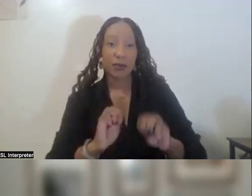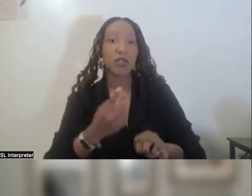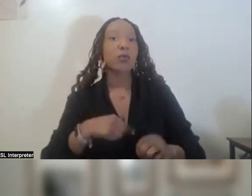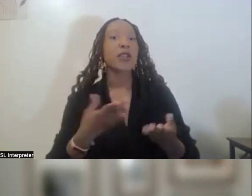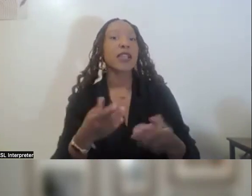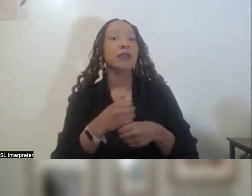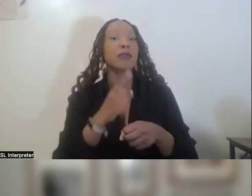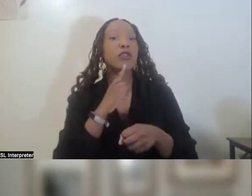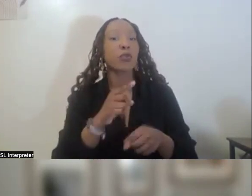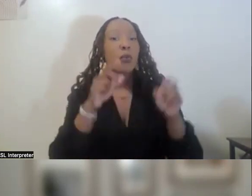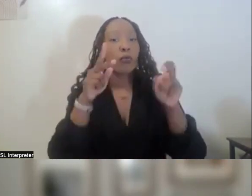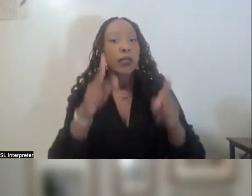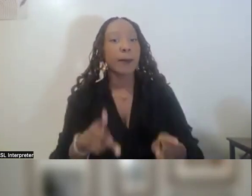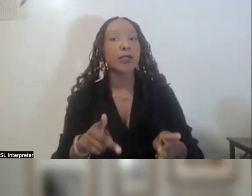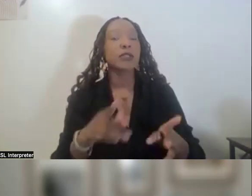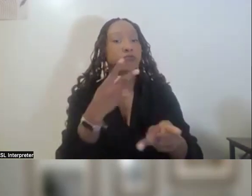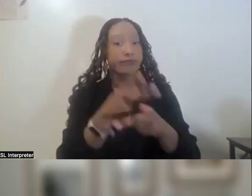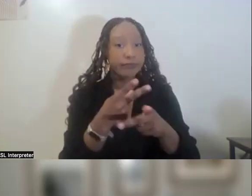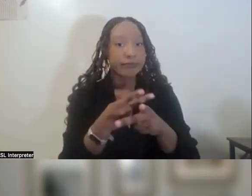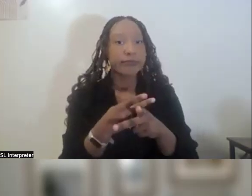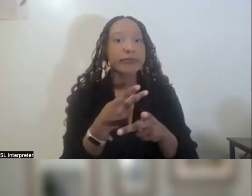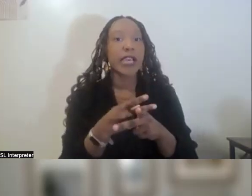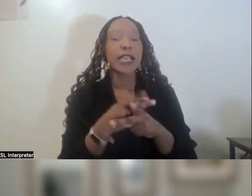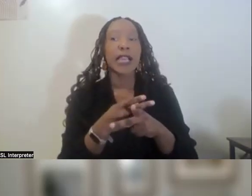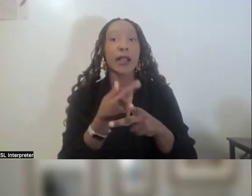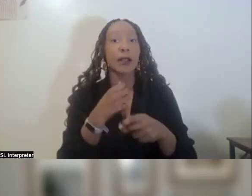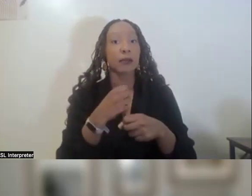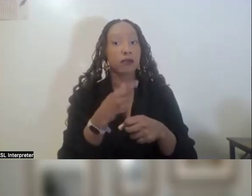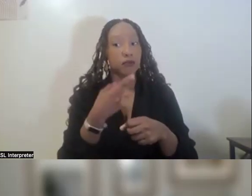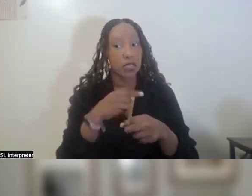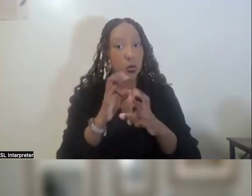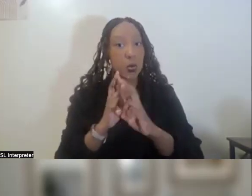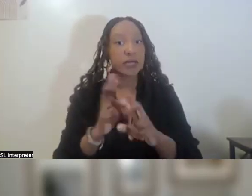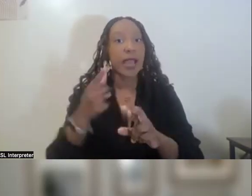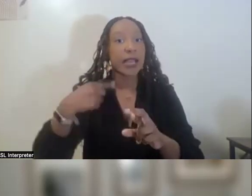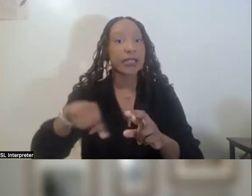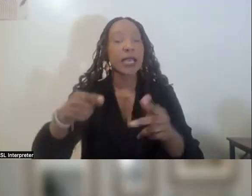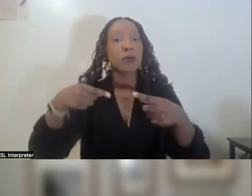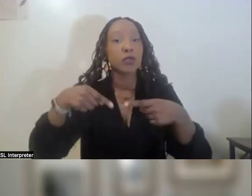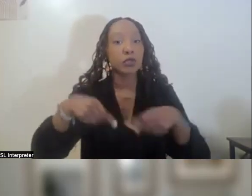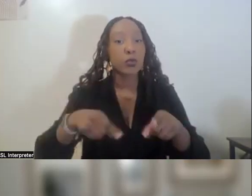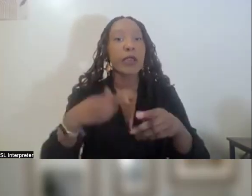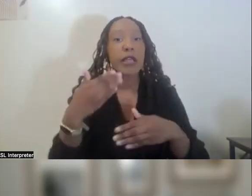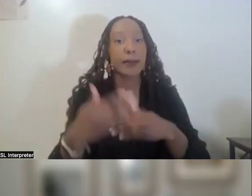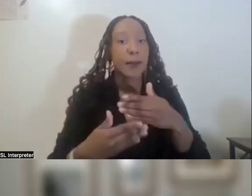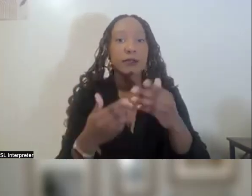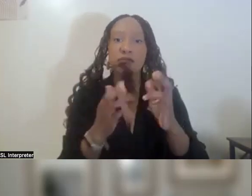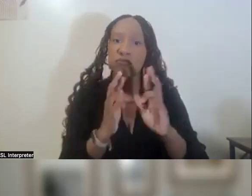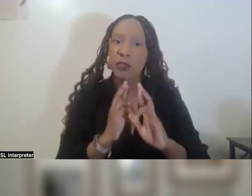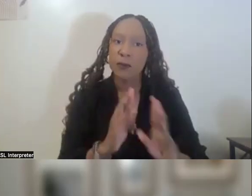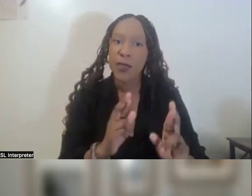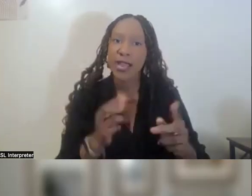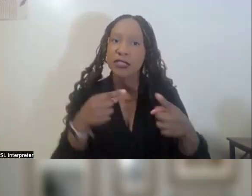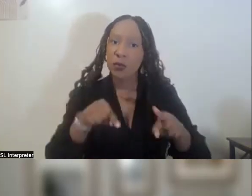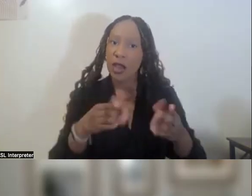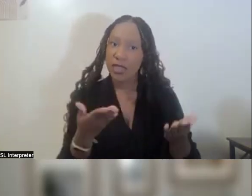sure that the person is taken care of, respected as they go through this process. While